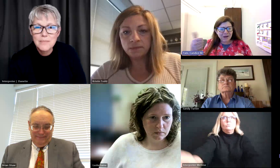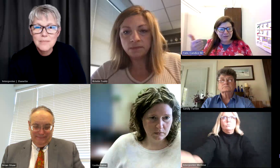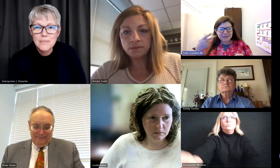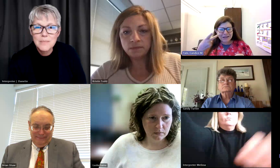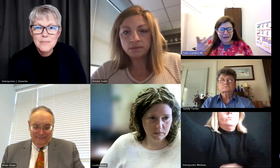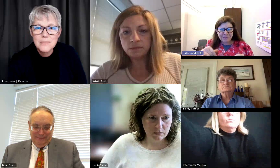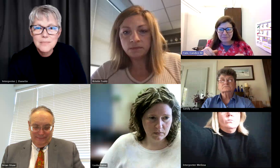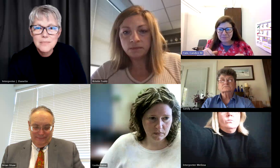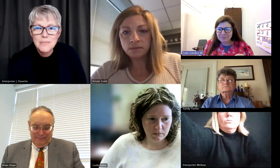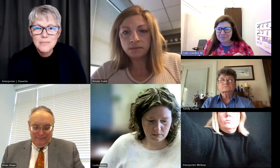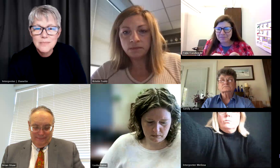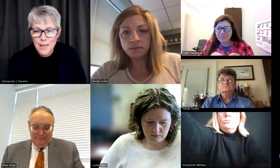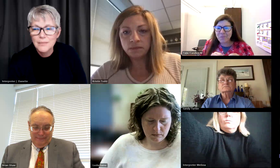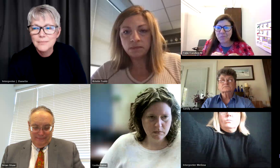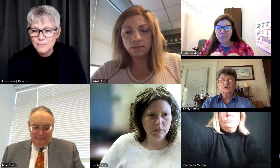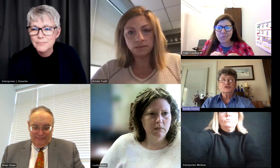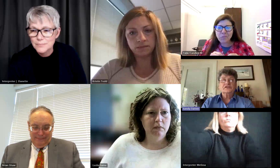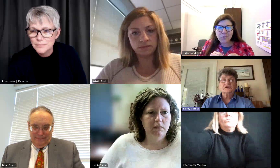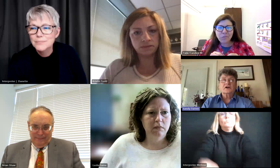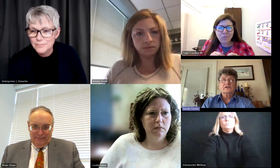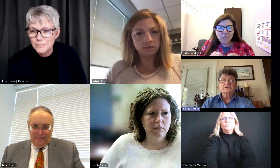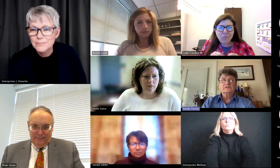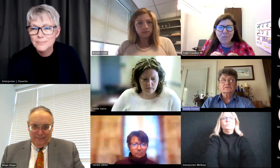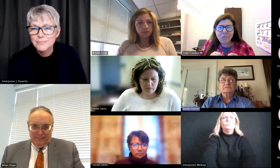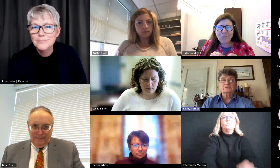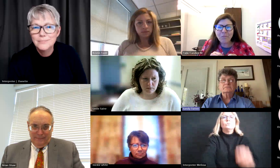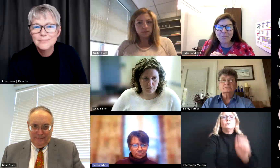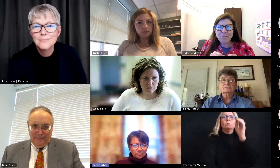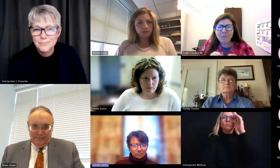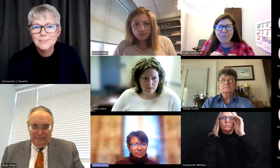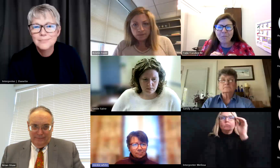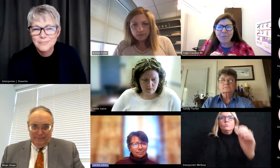Does anyone else see that? Do you see an audience?